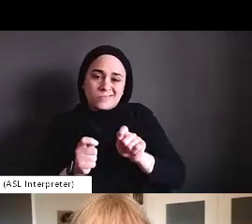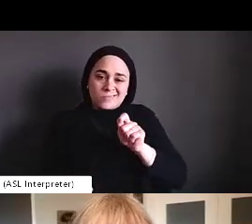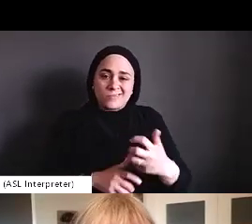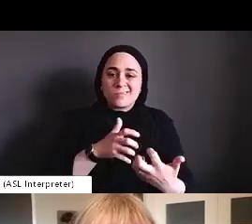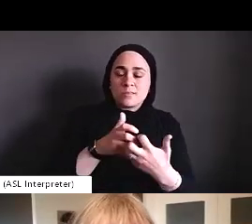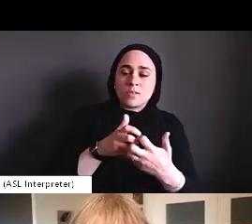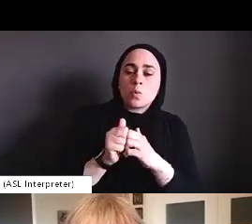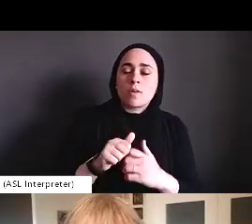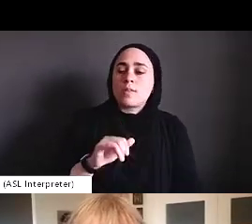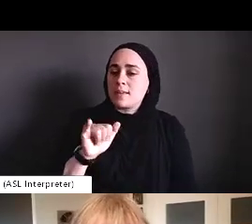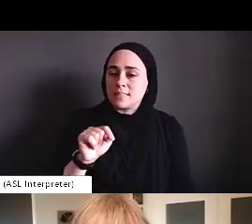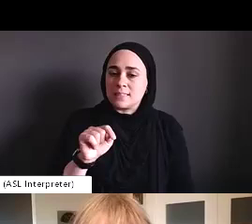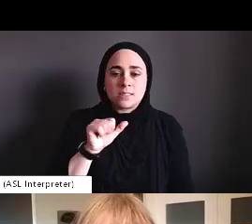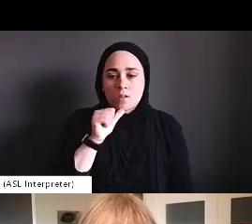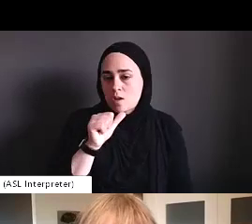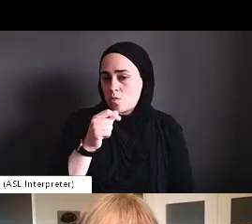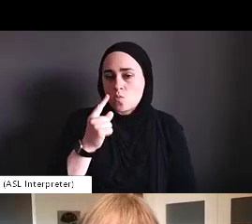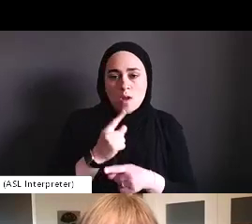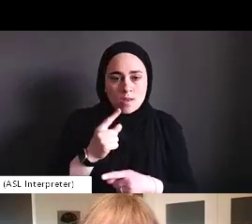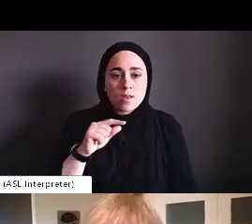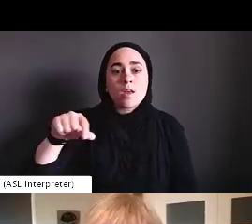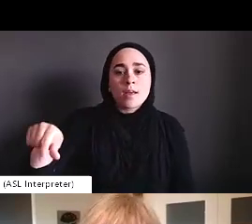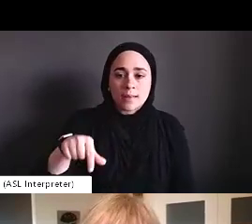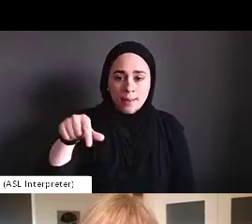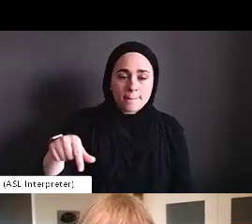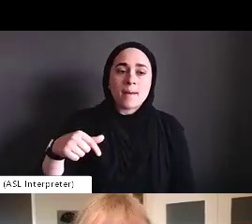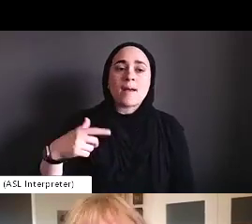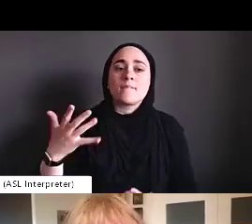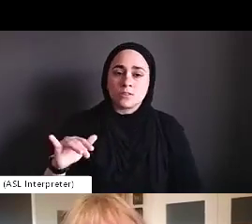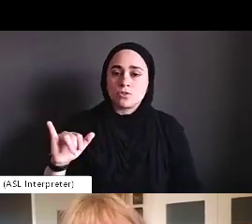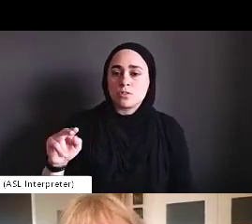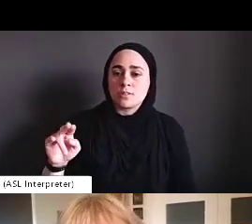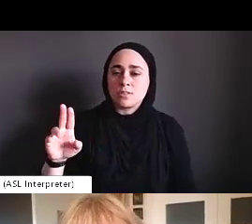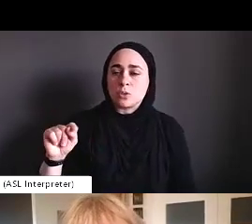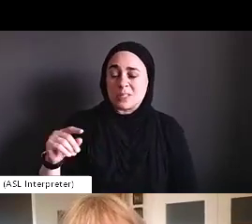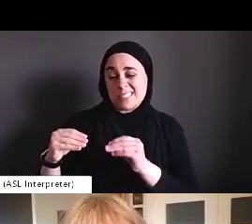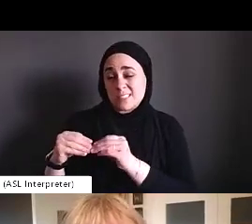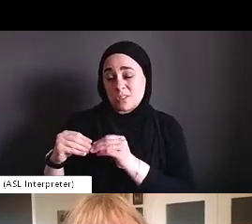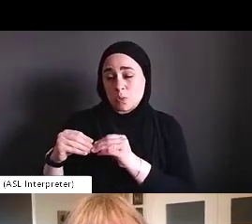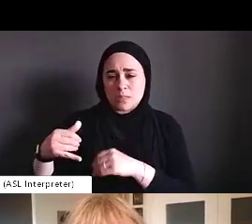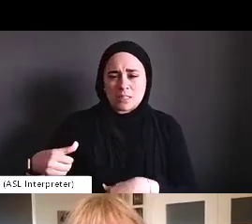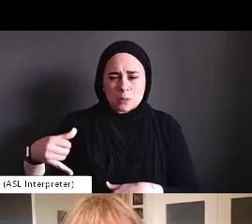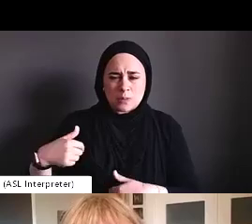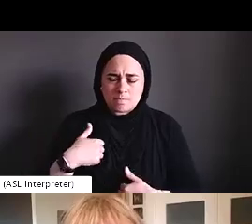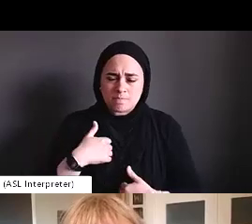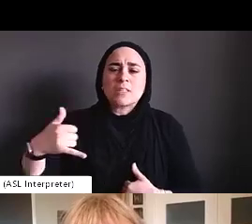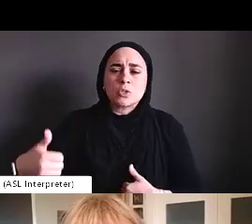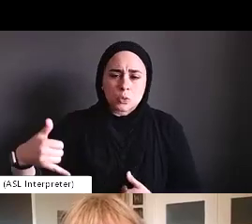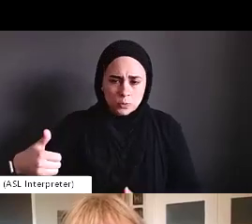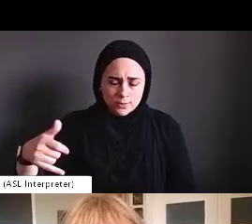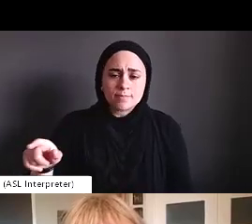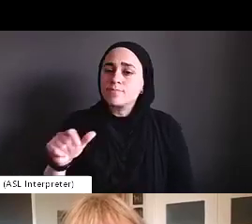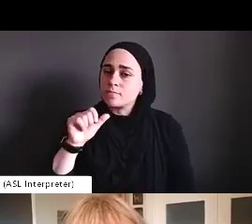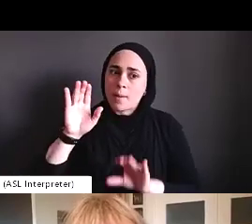Right. In Quebec, they've done an Inuit adaptation that's absolutely amazing. You heard